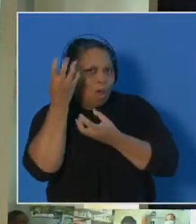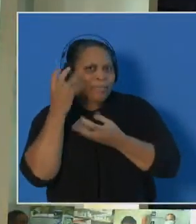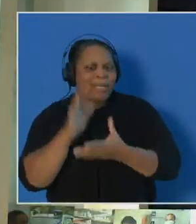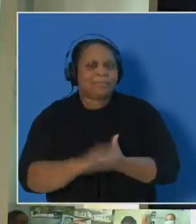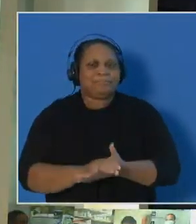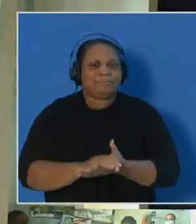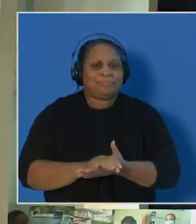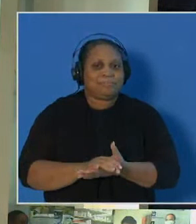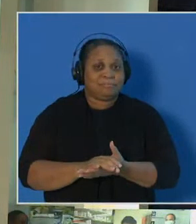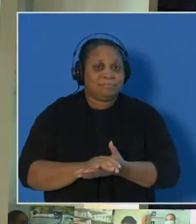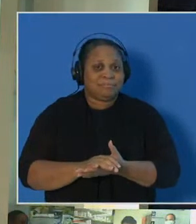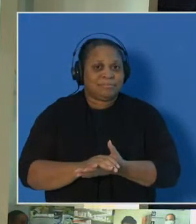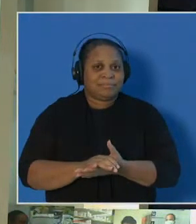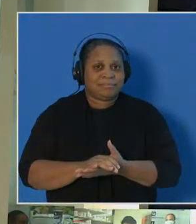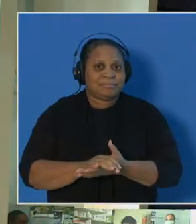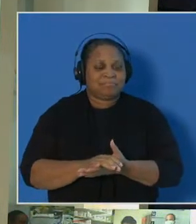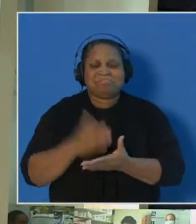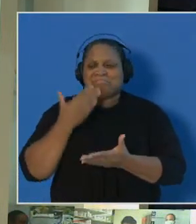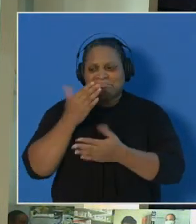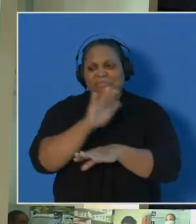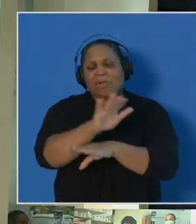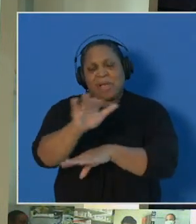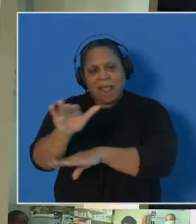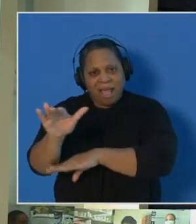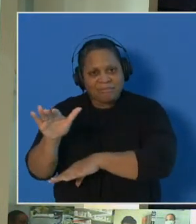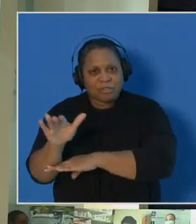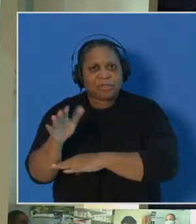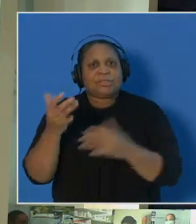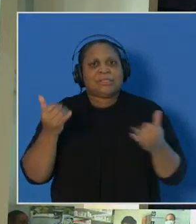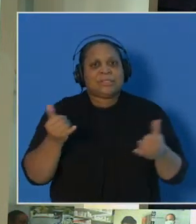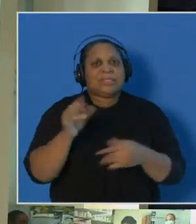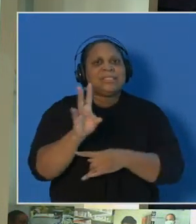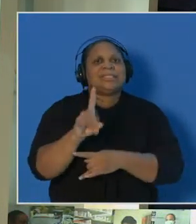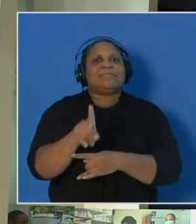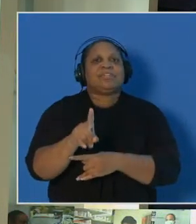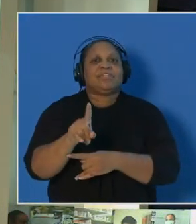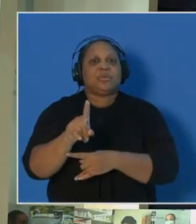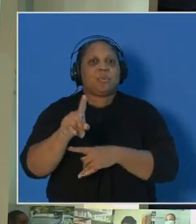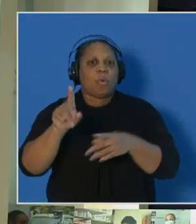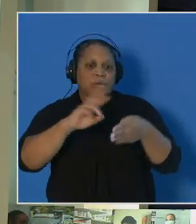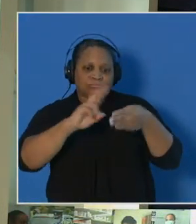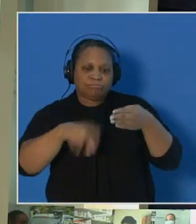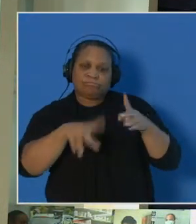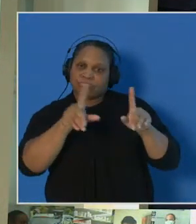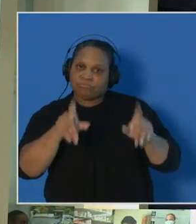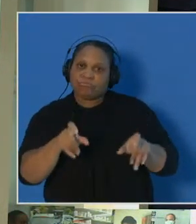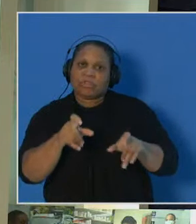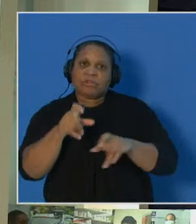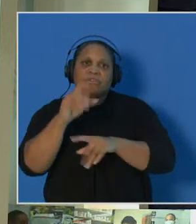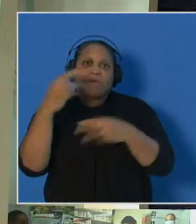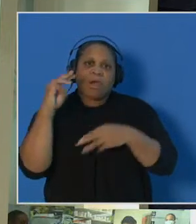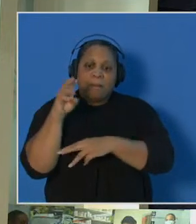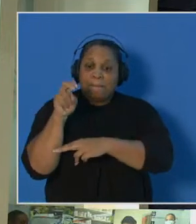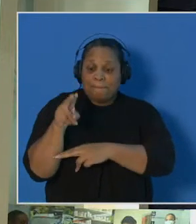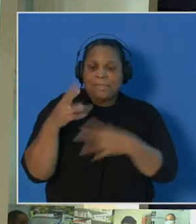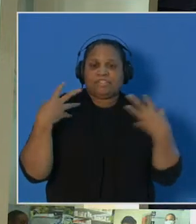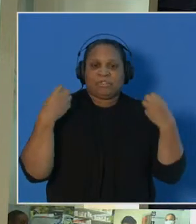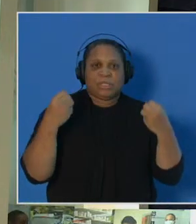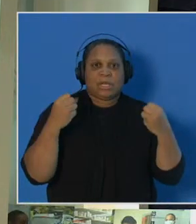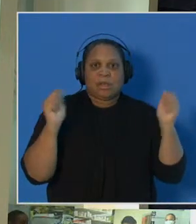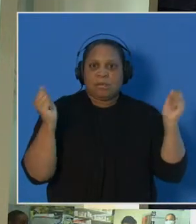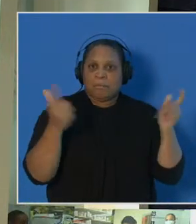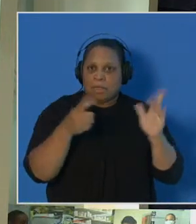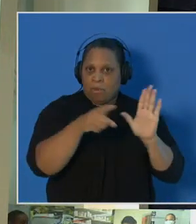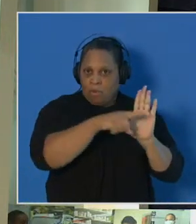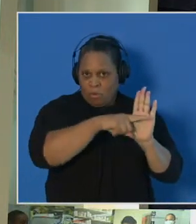you, Premier. Good afternoon, everyone. Today, there were 71 test results received by the Ministry of Health, and none were positive